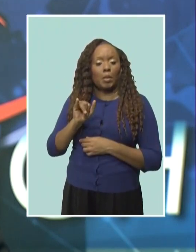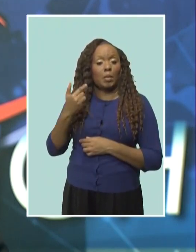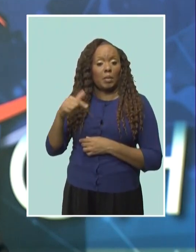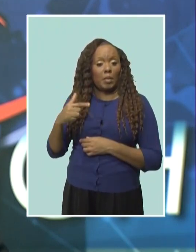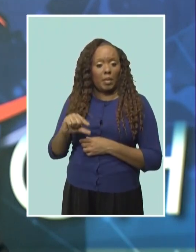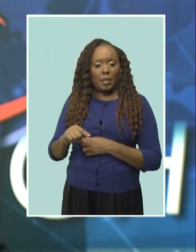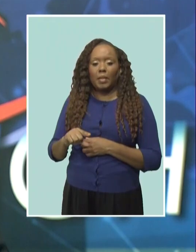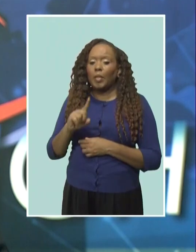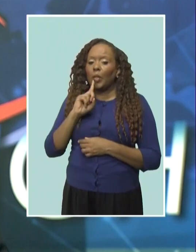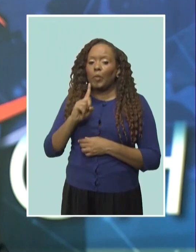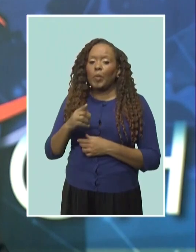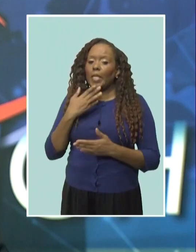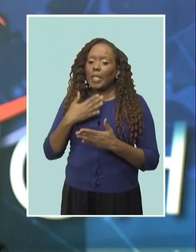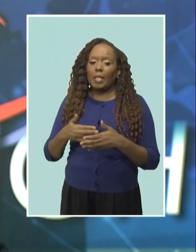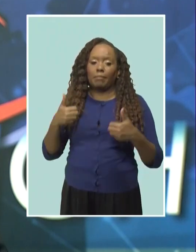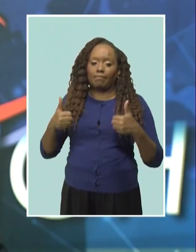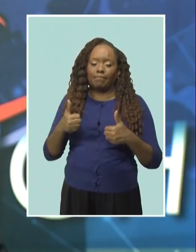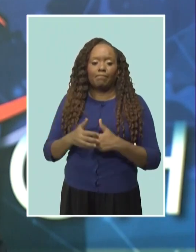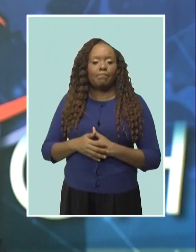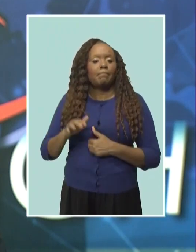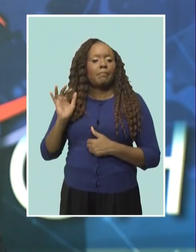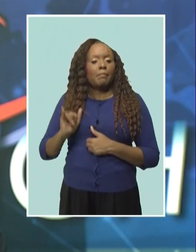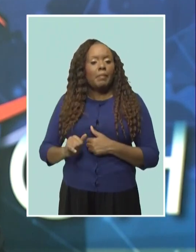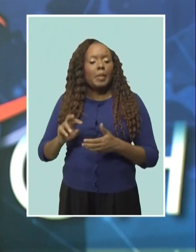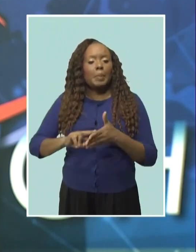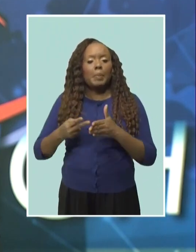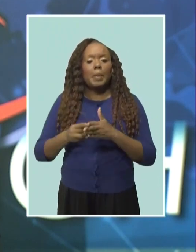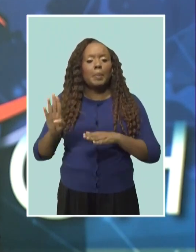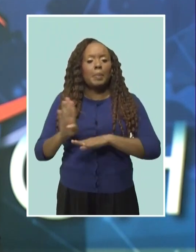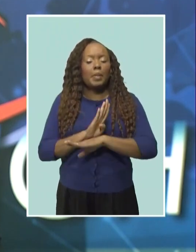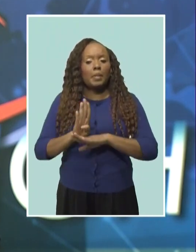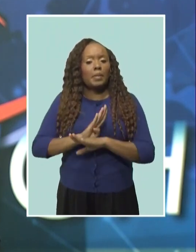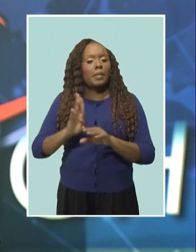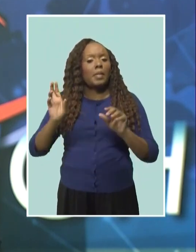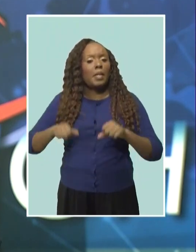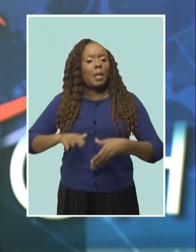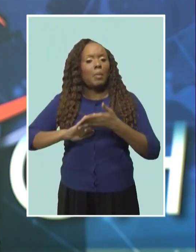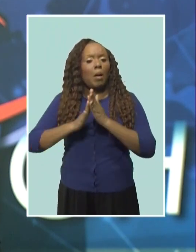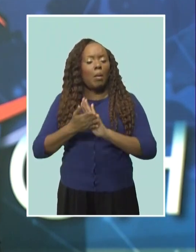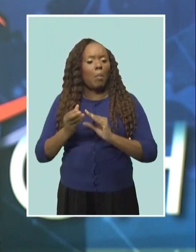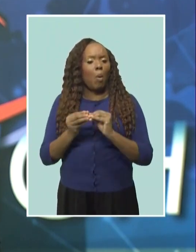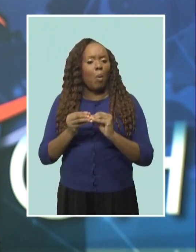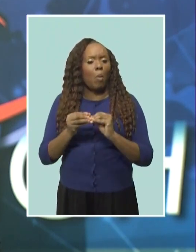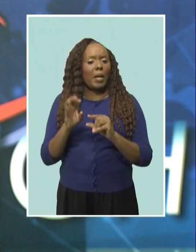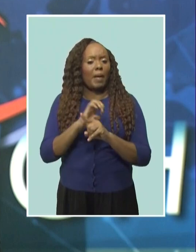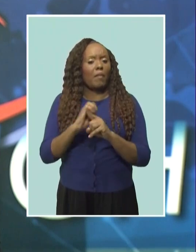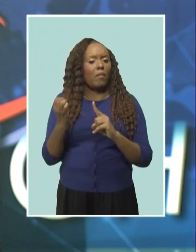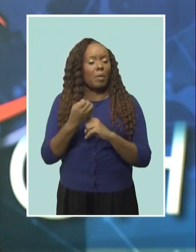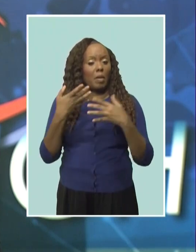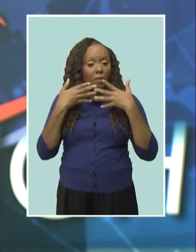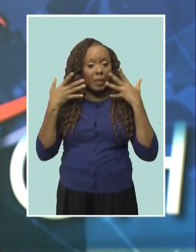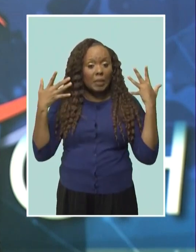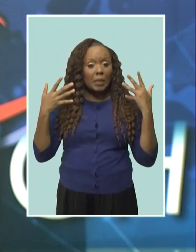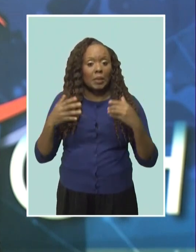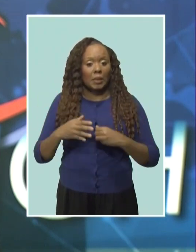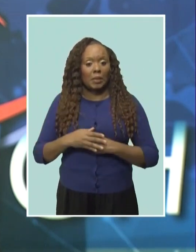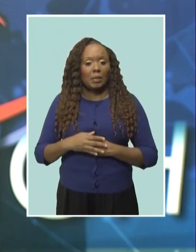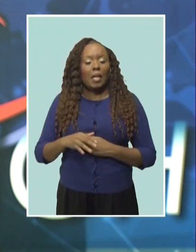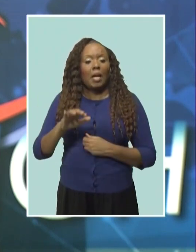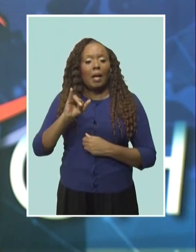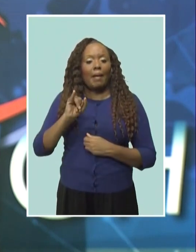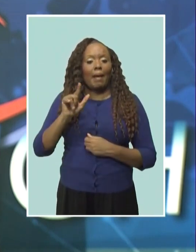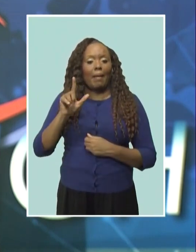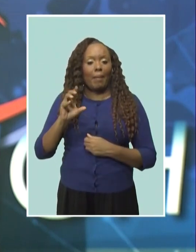encouraging businesses to do all they can to go green. Funded by the International Labour Organization, it has the blessings of the Ministry